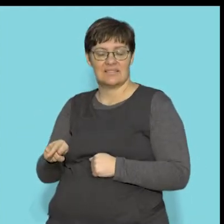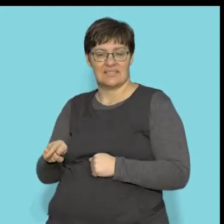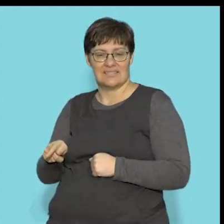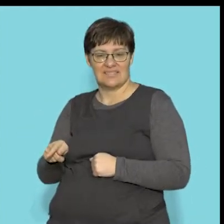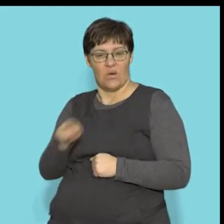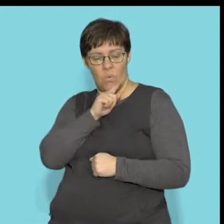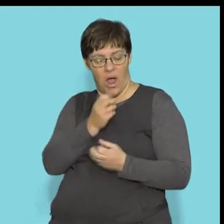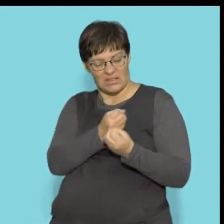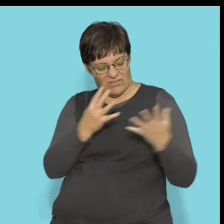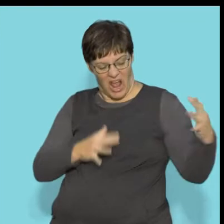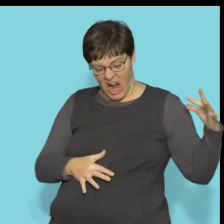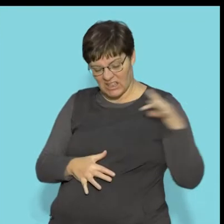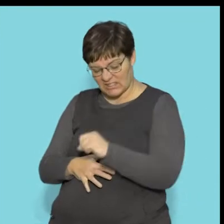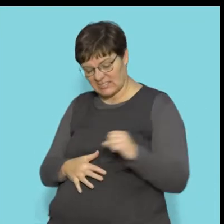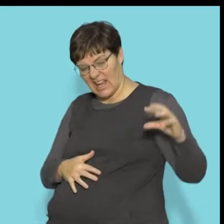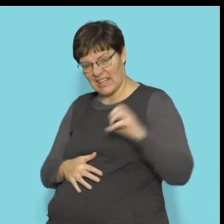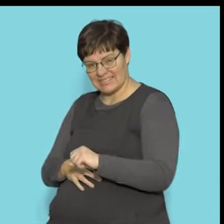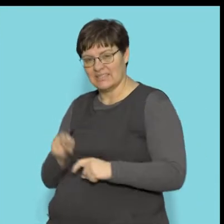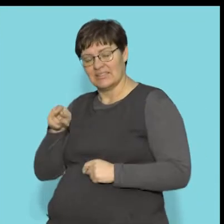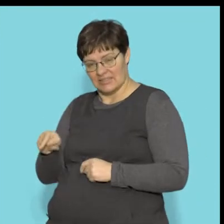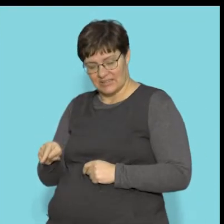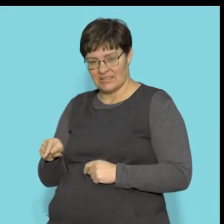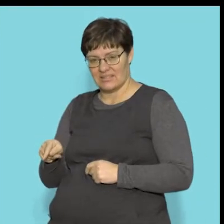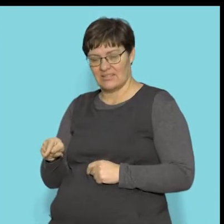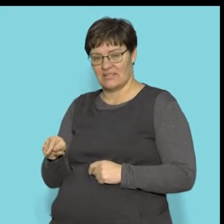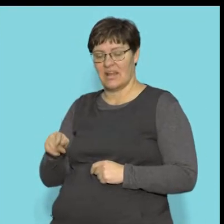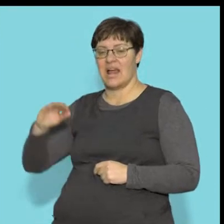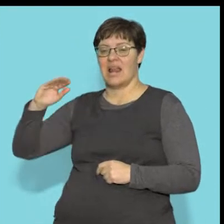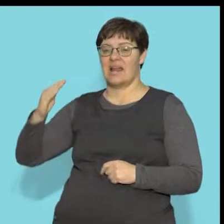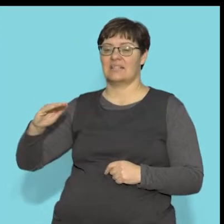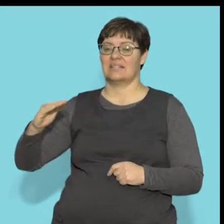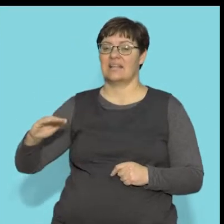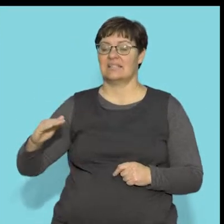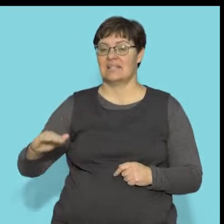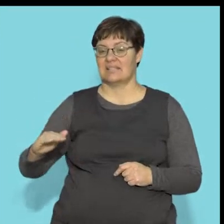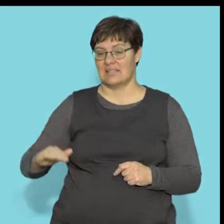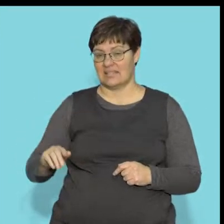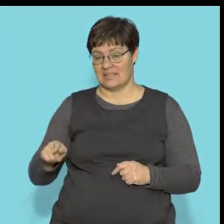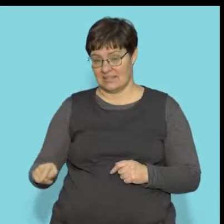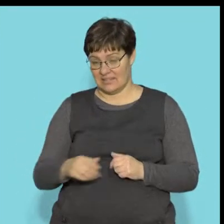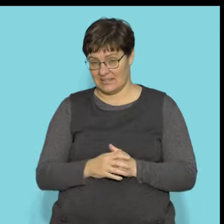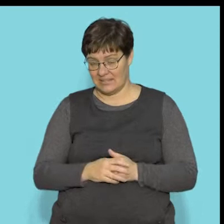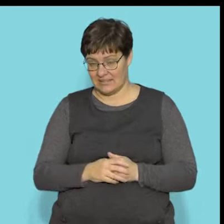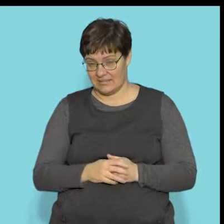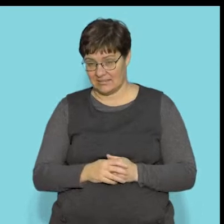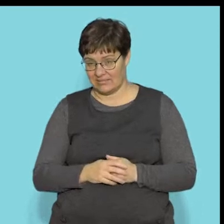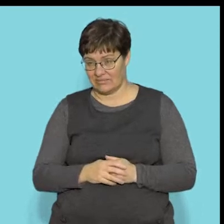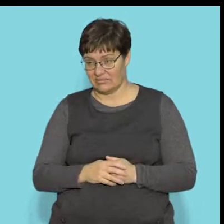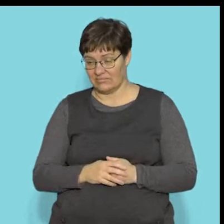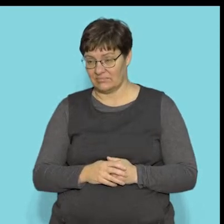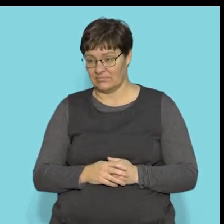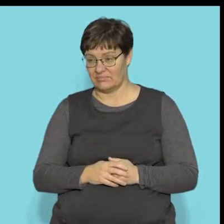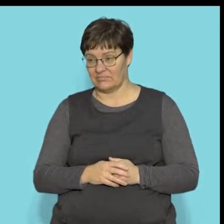to be eaten. And we're going to see the prey population, the pink graph, now